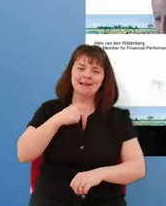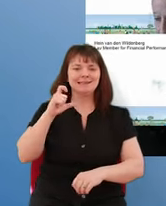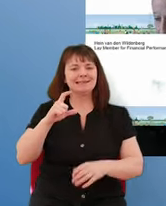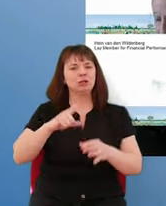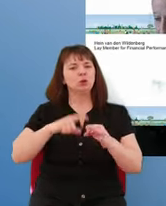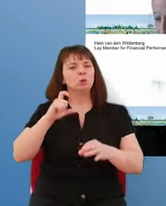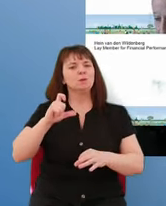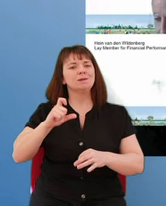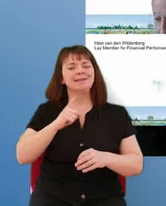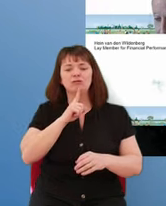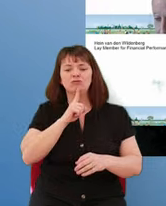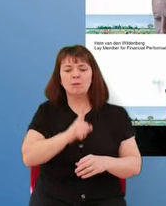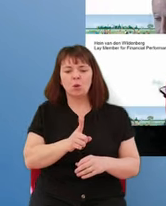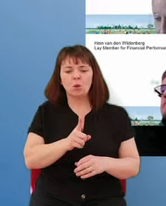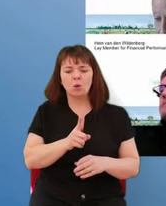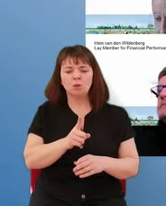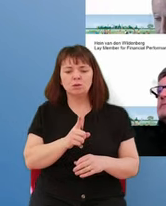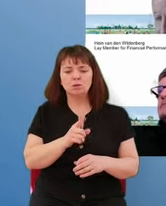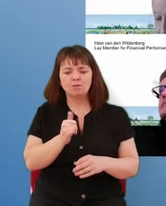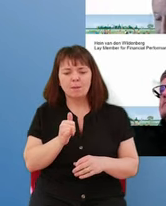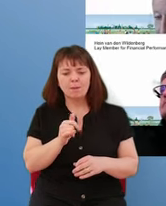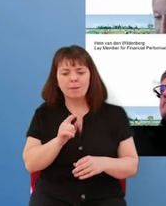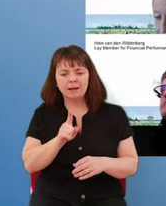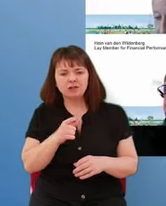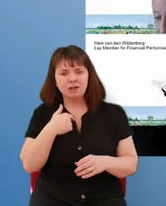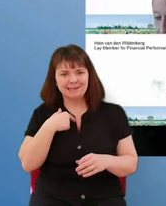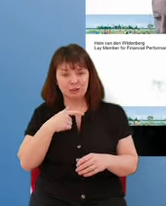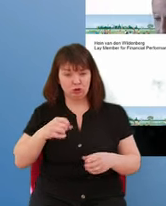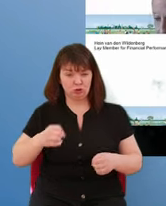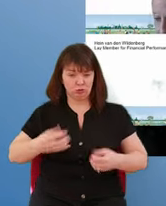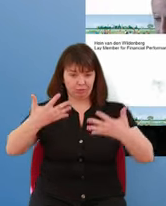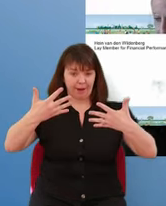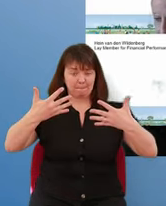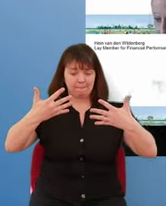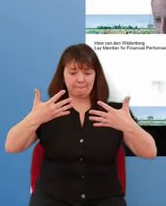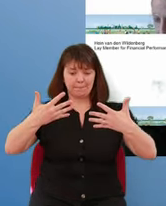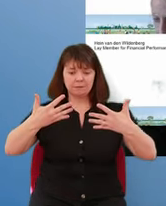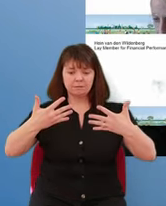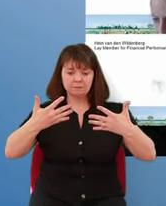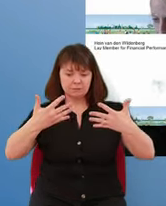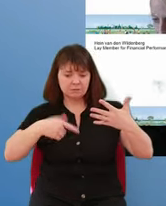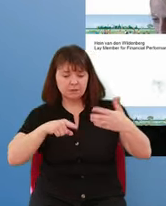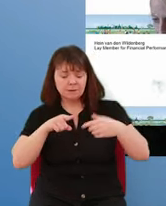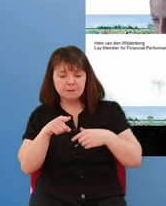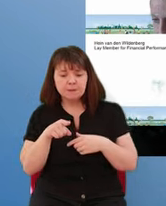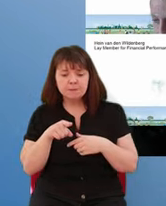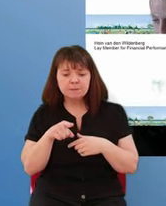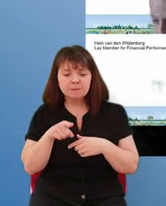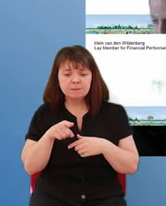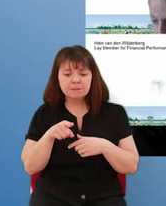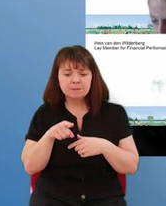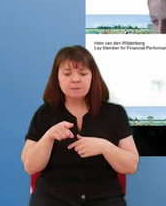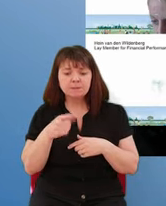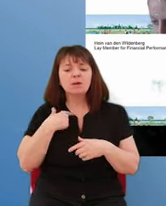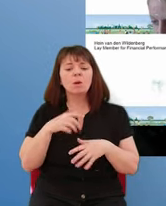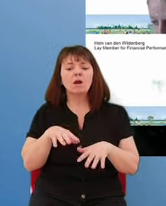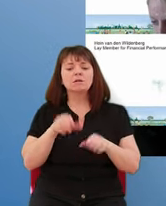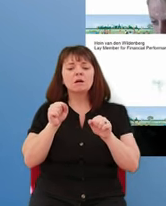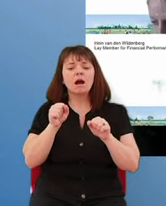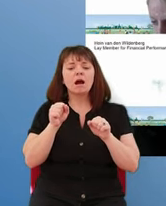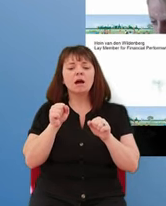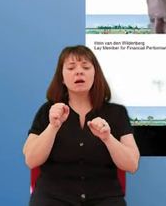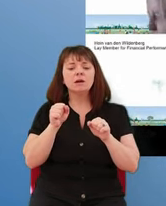Perhaps I could just start and give, we've got 3 practices or 3 reports since the last time